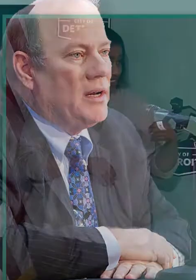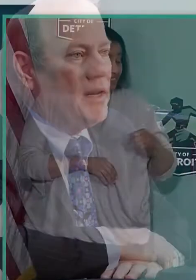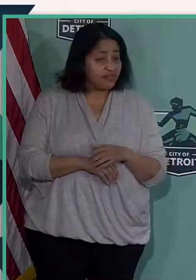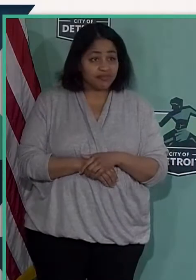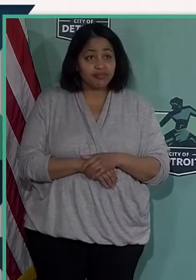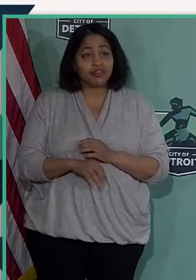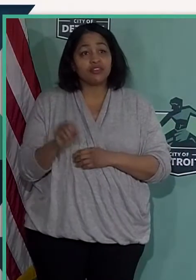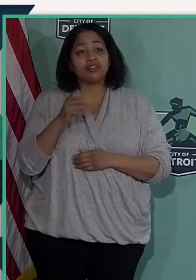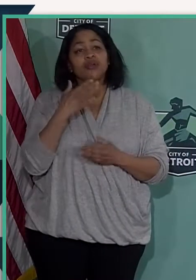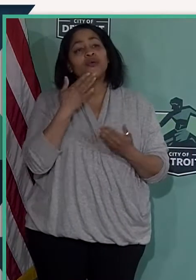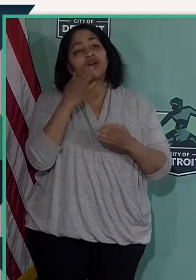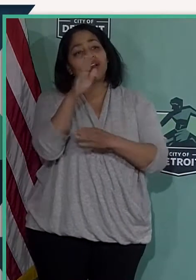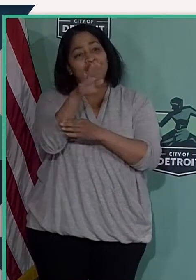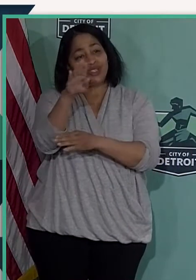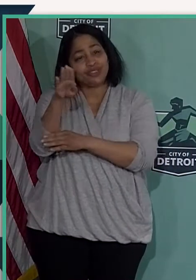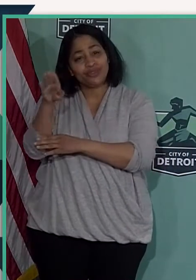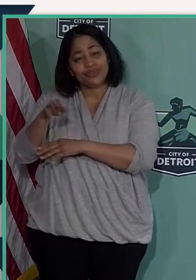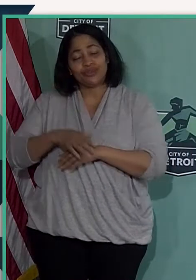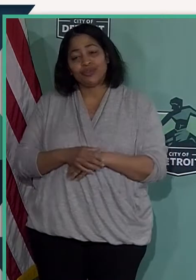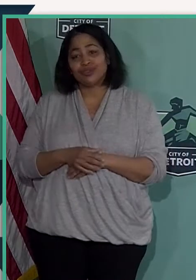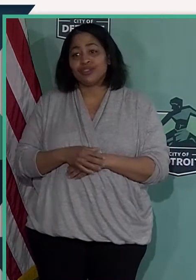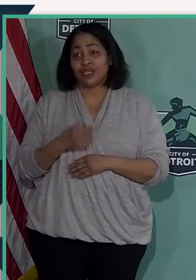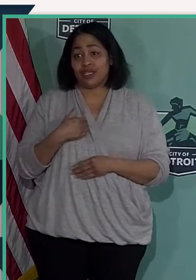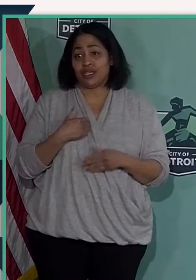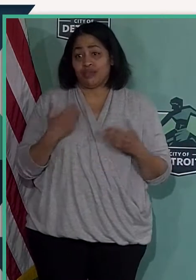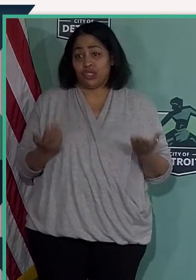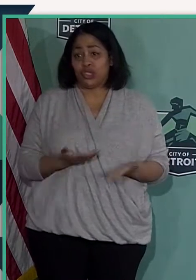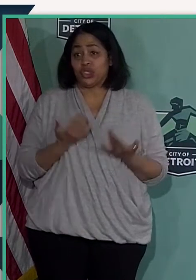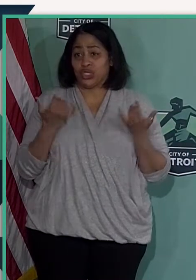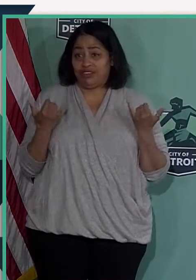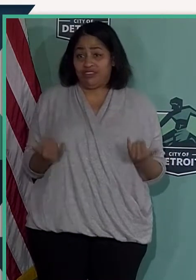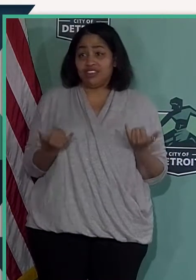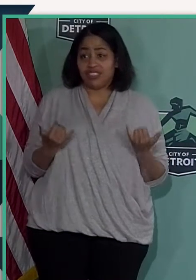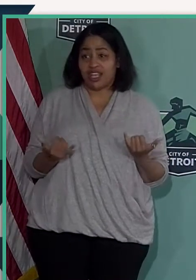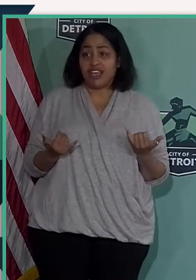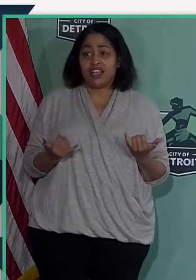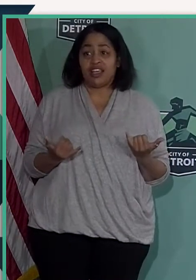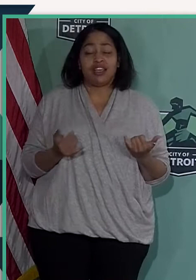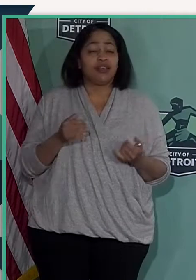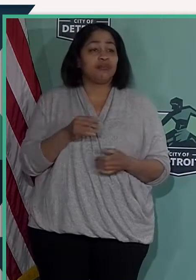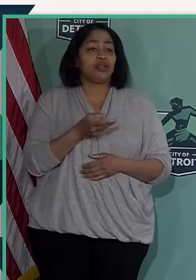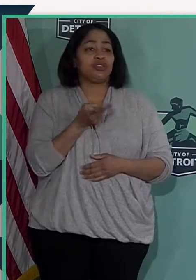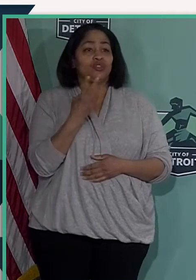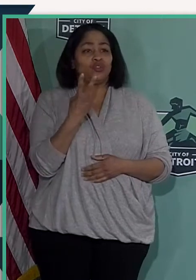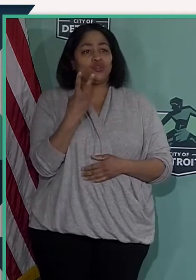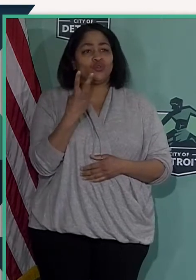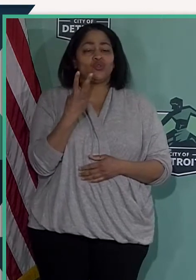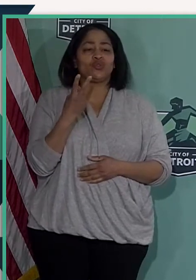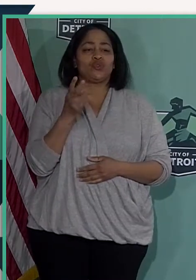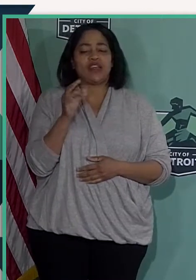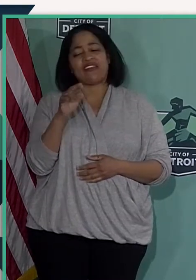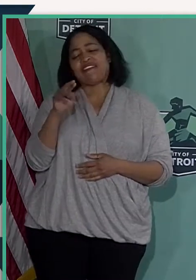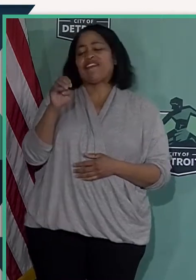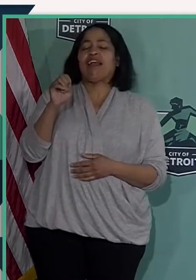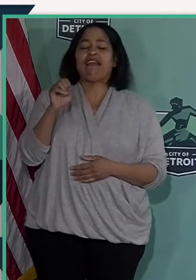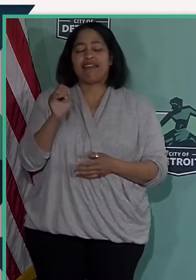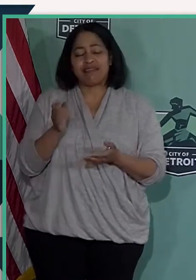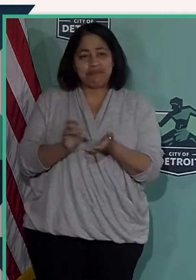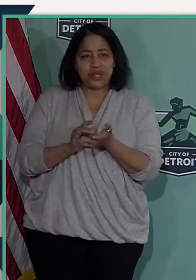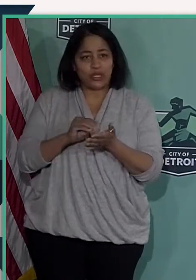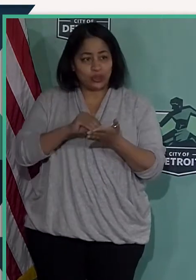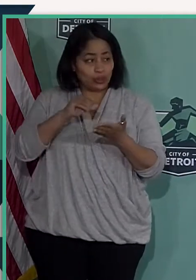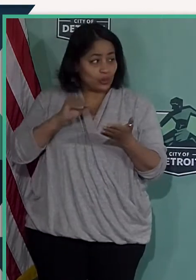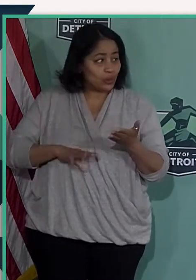All right, well, good afternoon. I'm joined today by two fine medical students